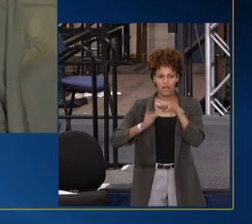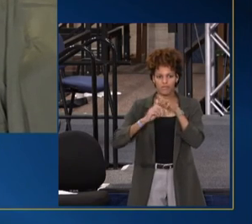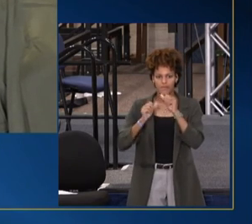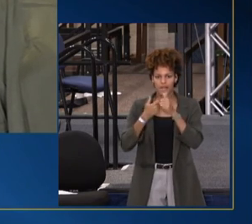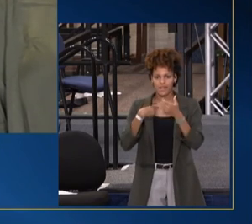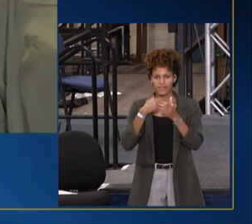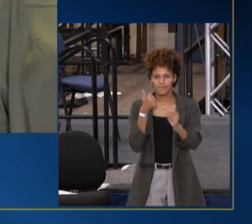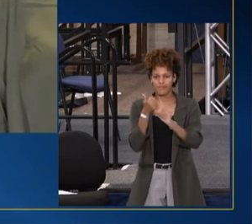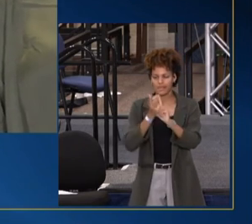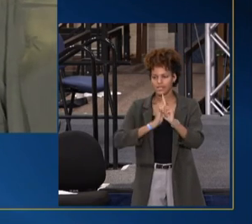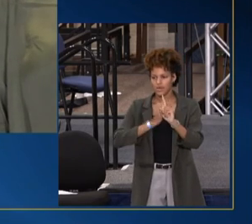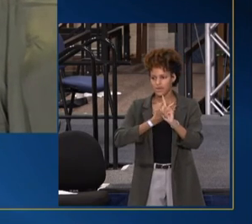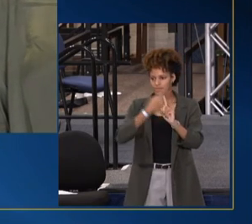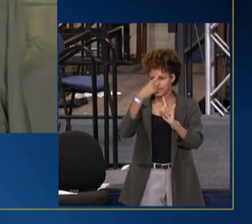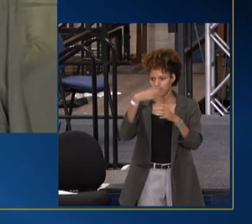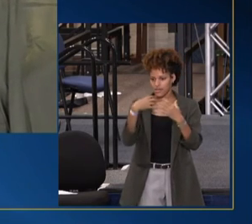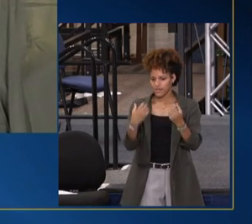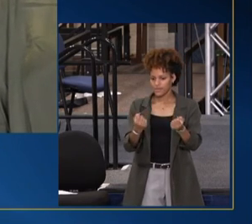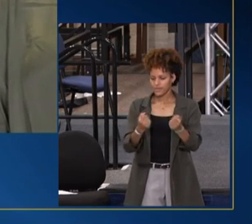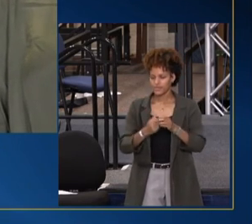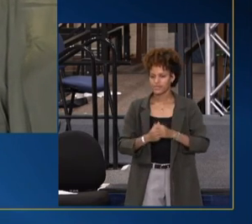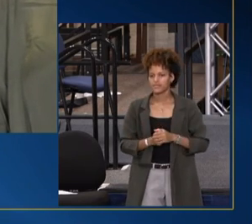affects their mental health.